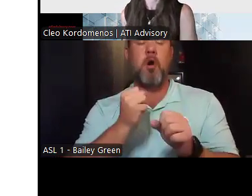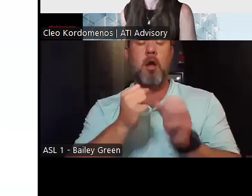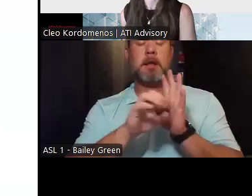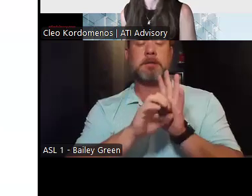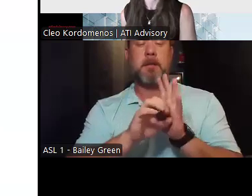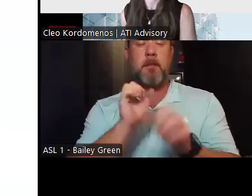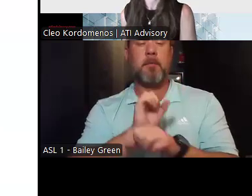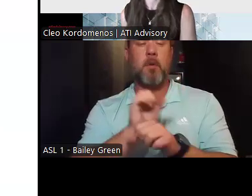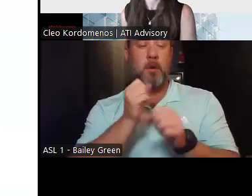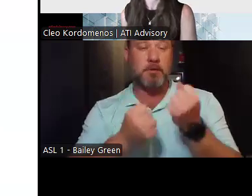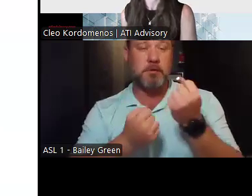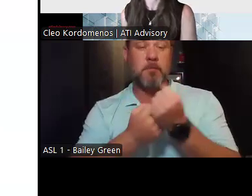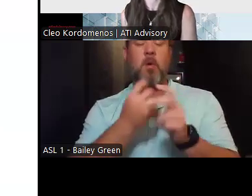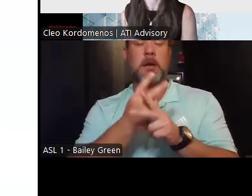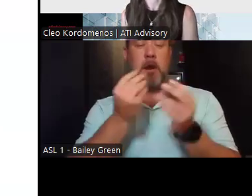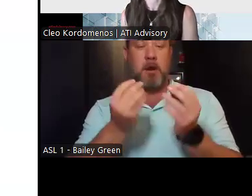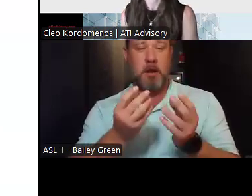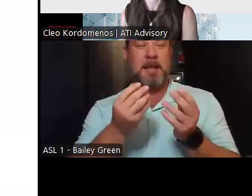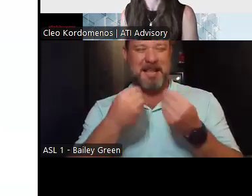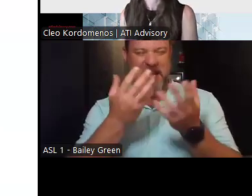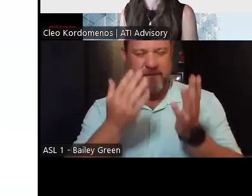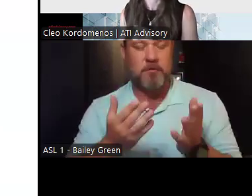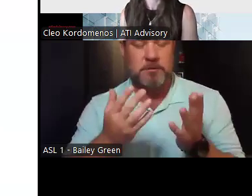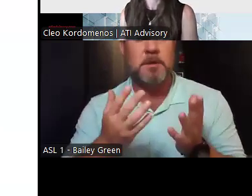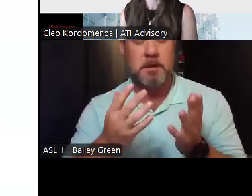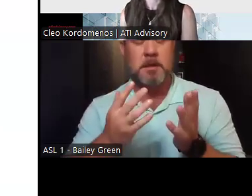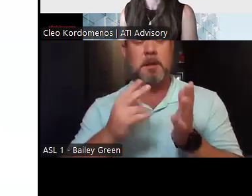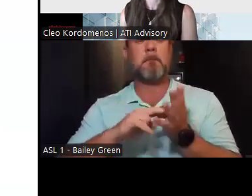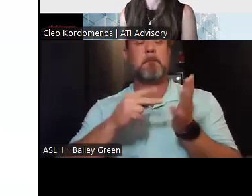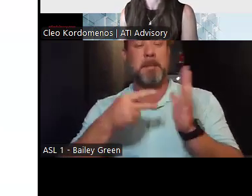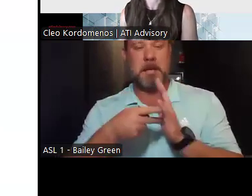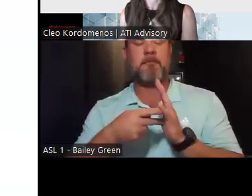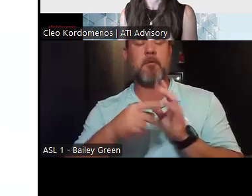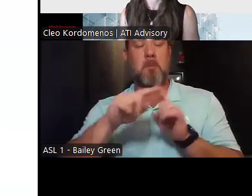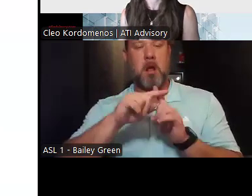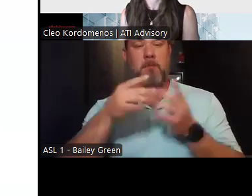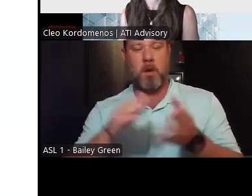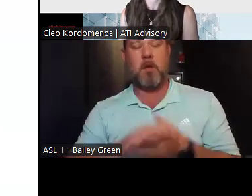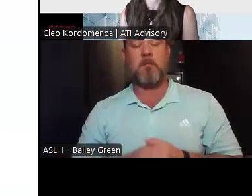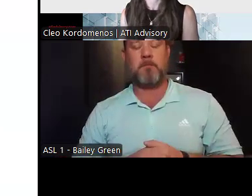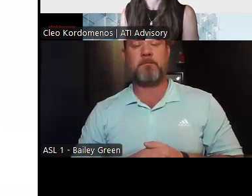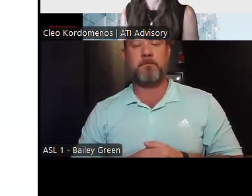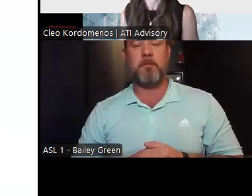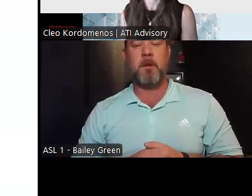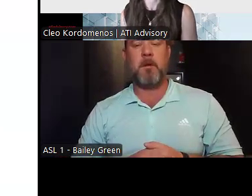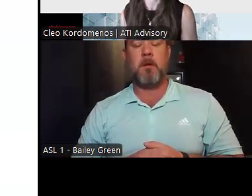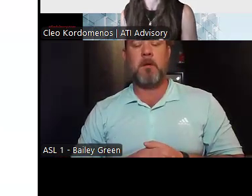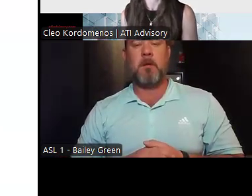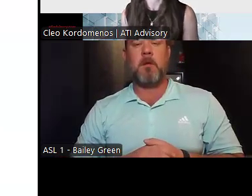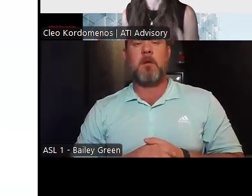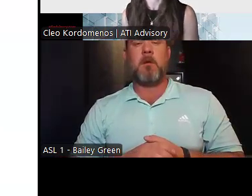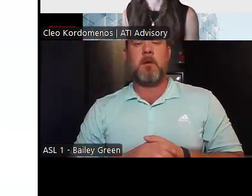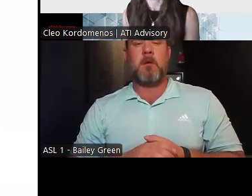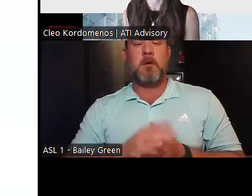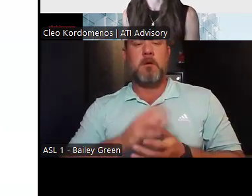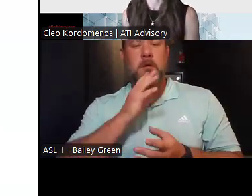can support caregivers in meaningful, practical ways. And I emphasize that example because it talks about, the opportunity of